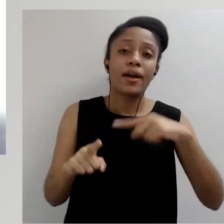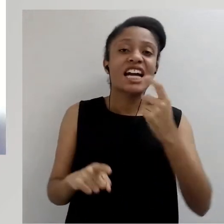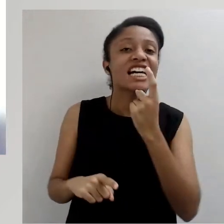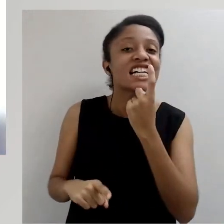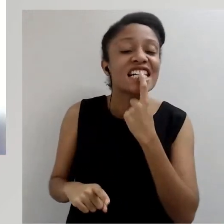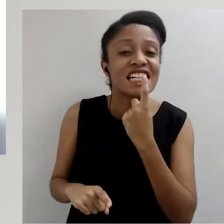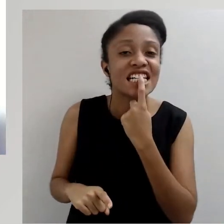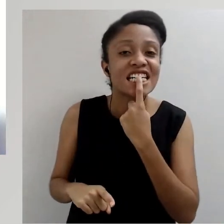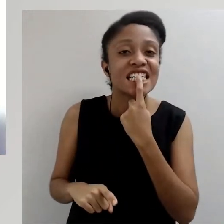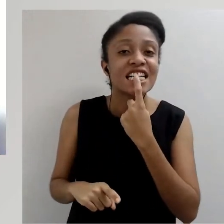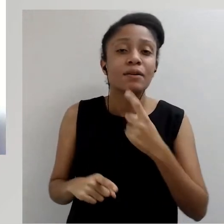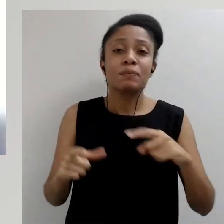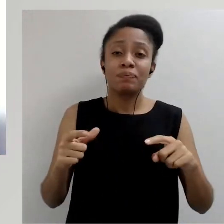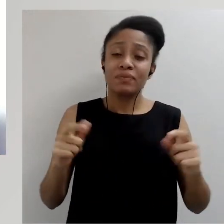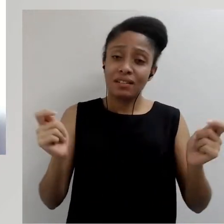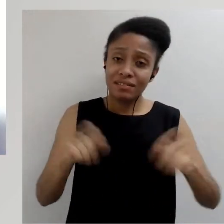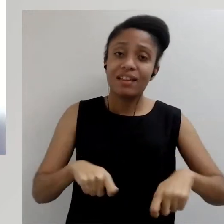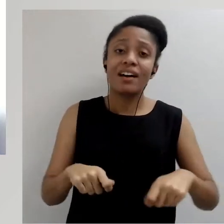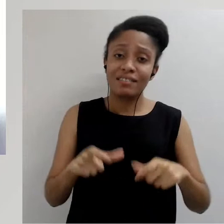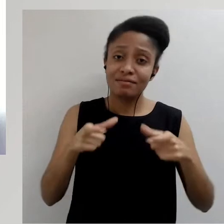beautiful plastic cartridge.